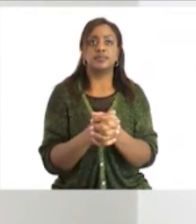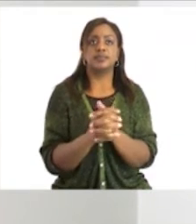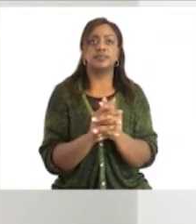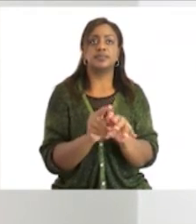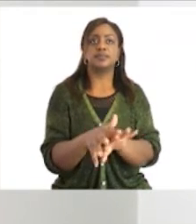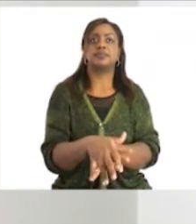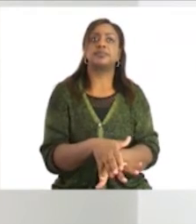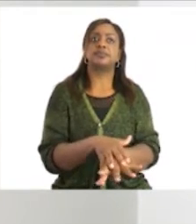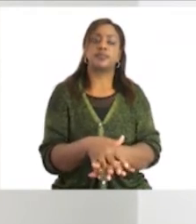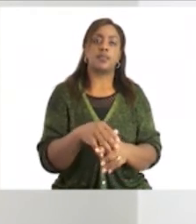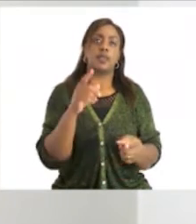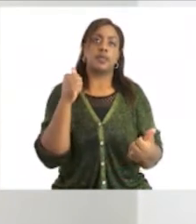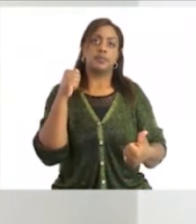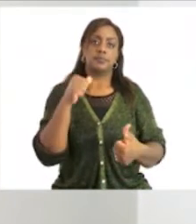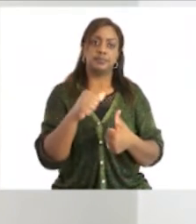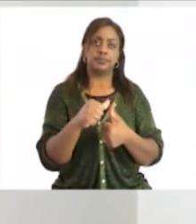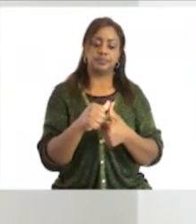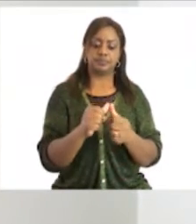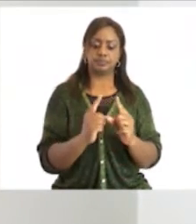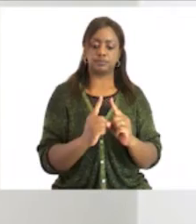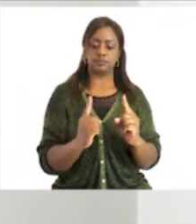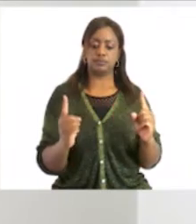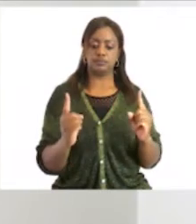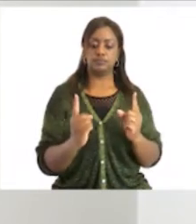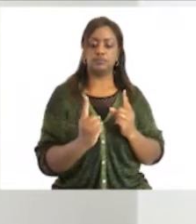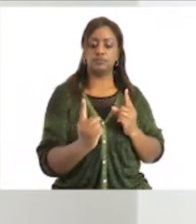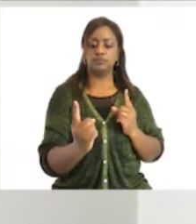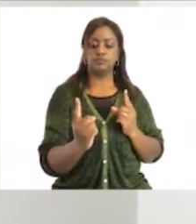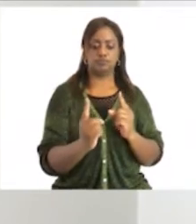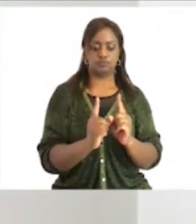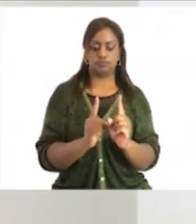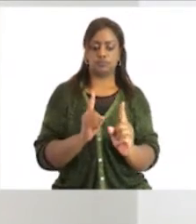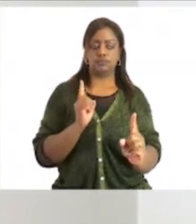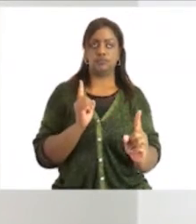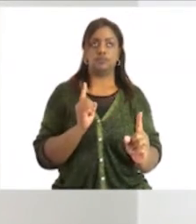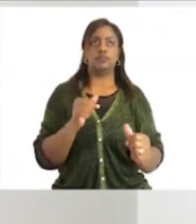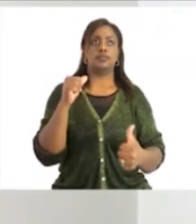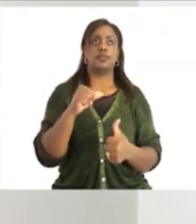to sanitize. Okay, and remember social distance.